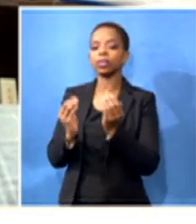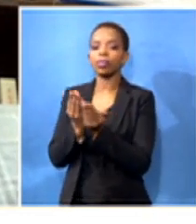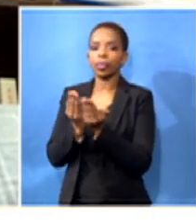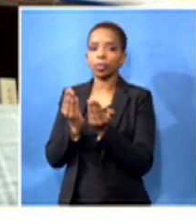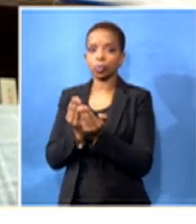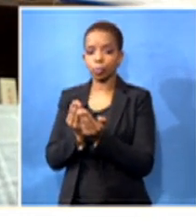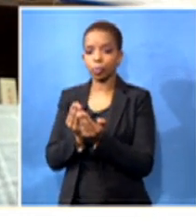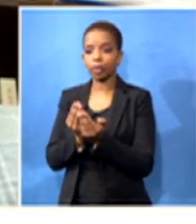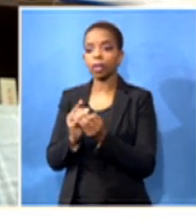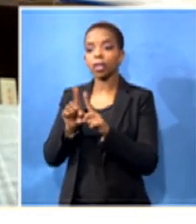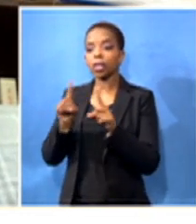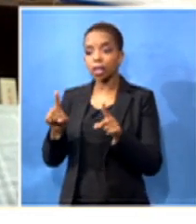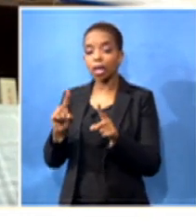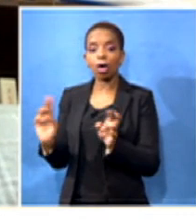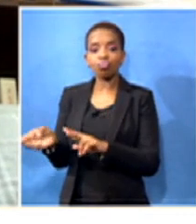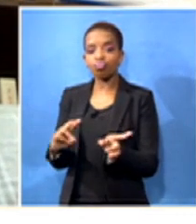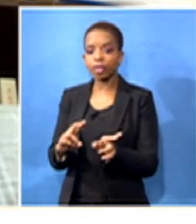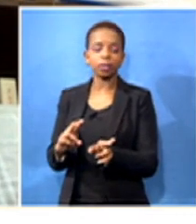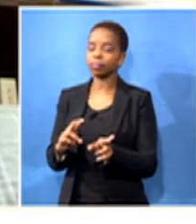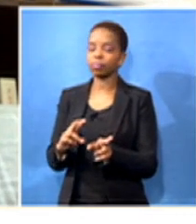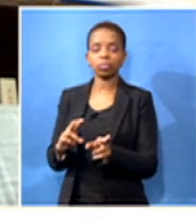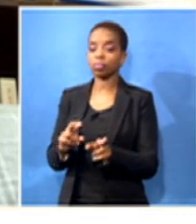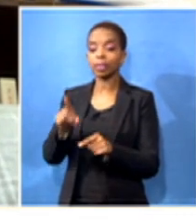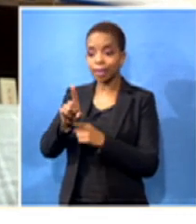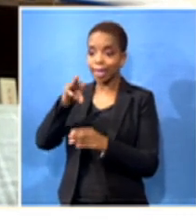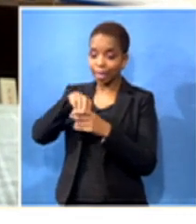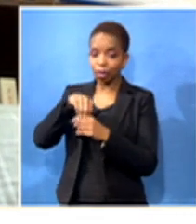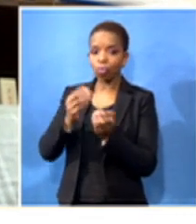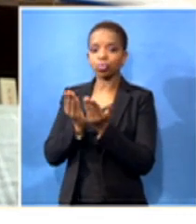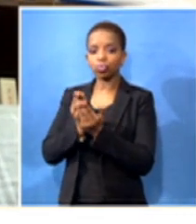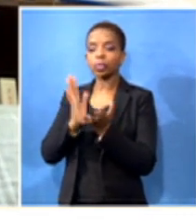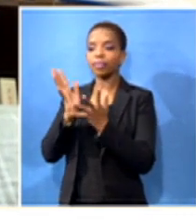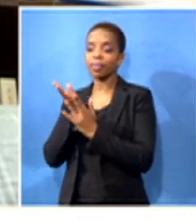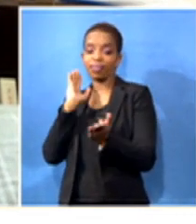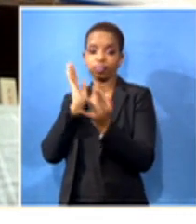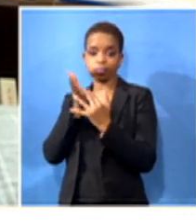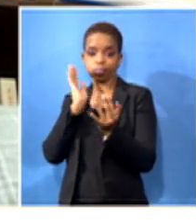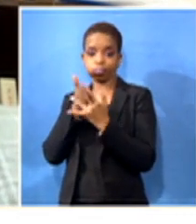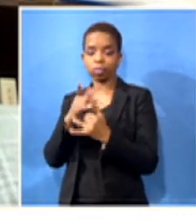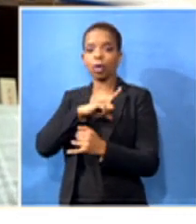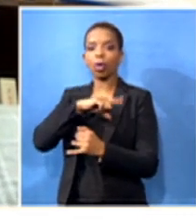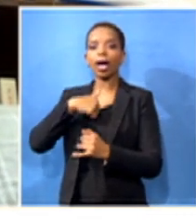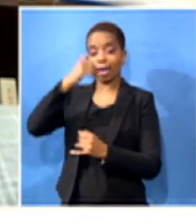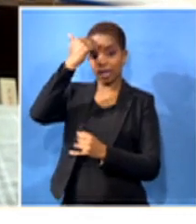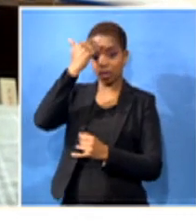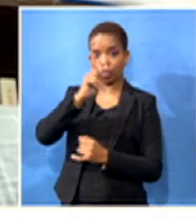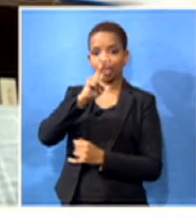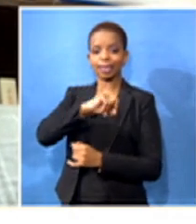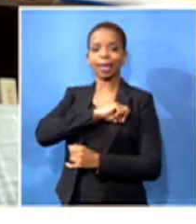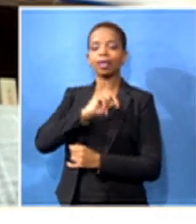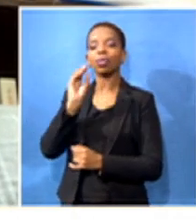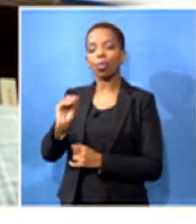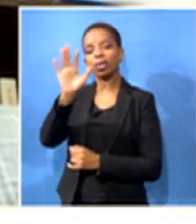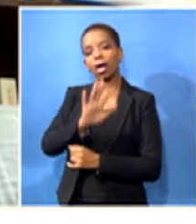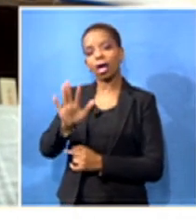not necessarily ready, and that includes schools that were vandalized, because I know within KwaZulu-Natal you had about 400 schools that